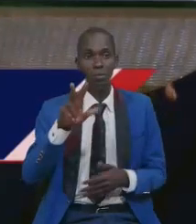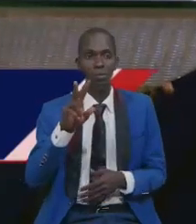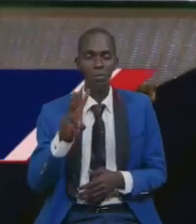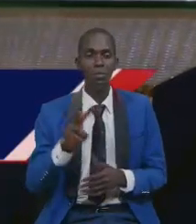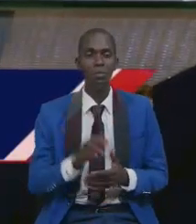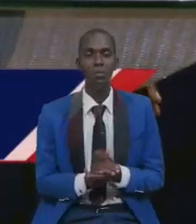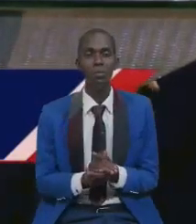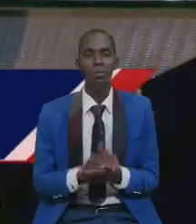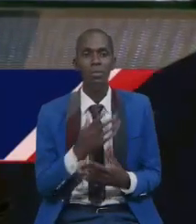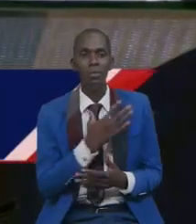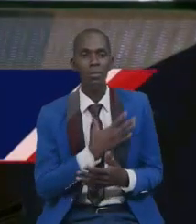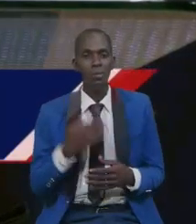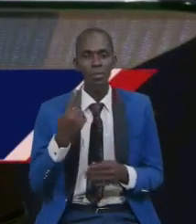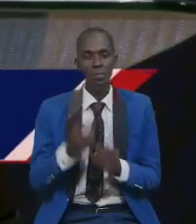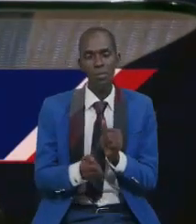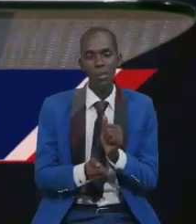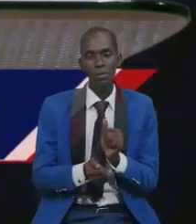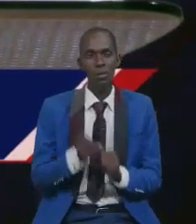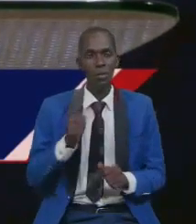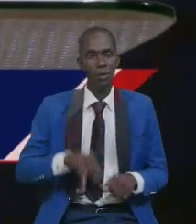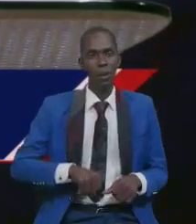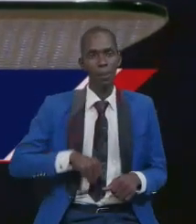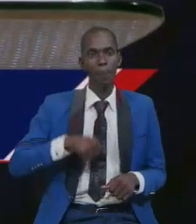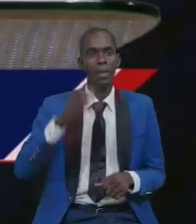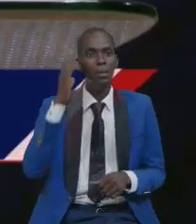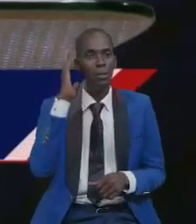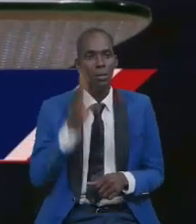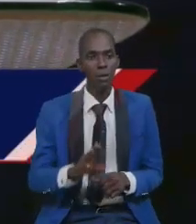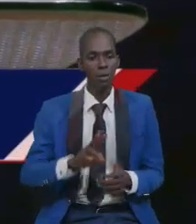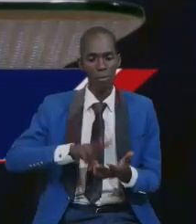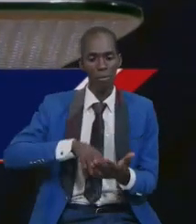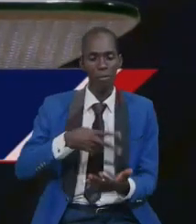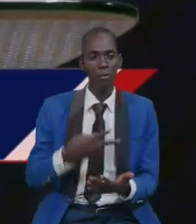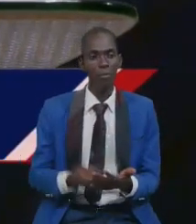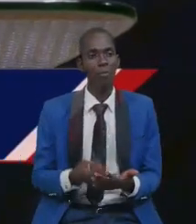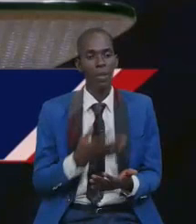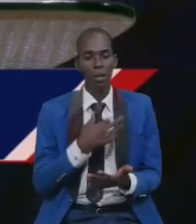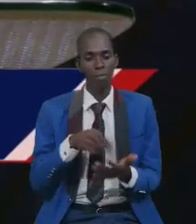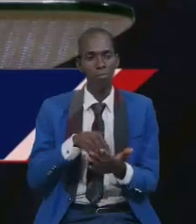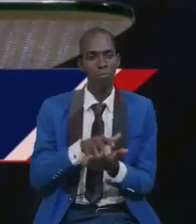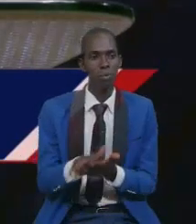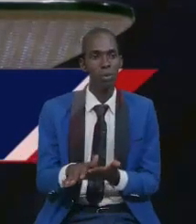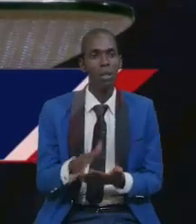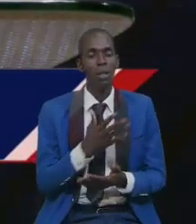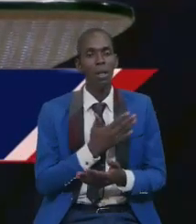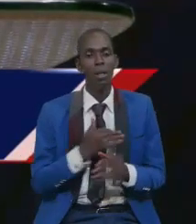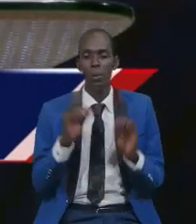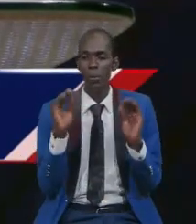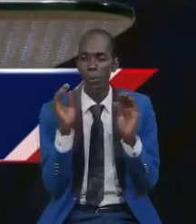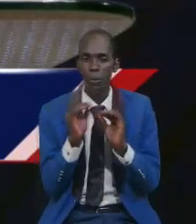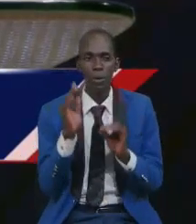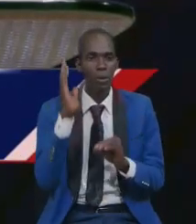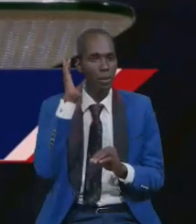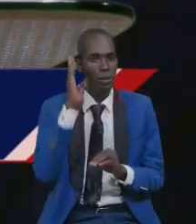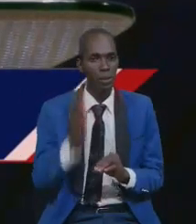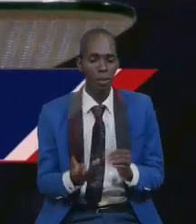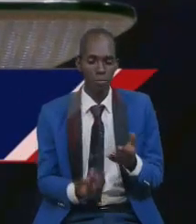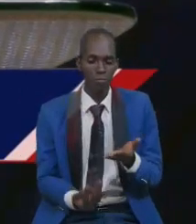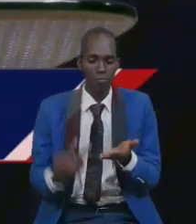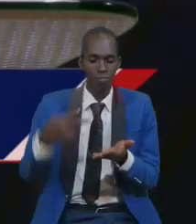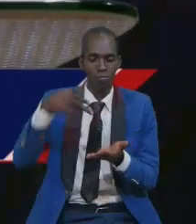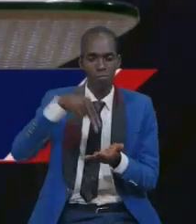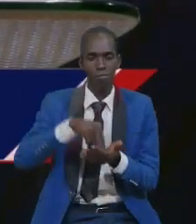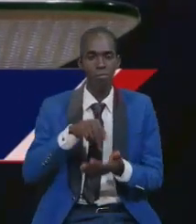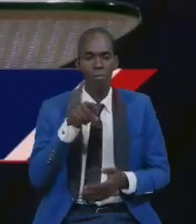verse 32, and the most proud shall stumble and fall, and none shall raise